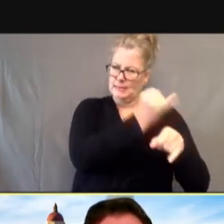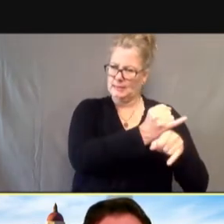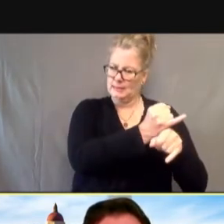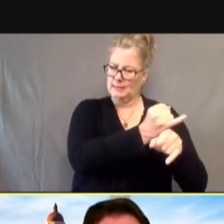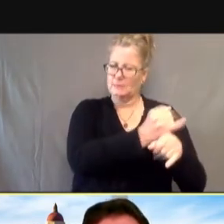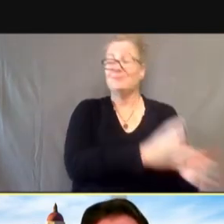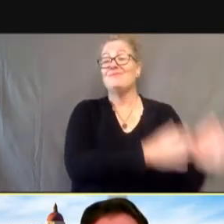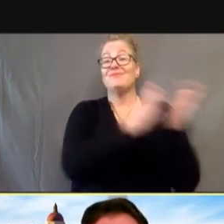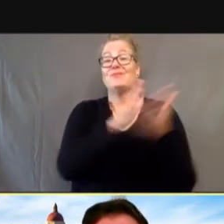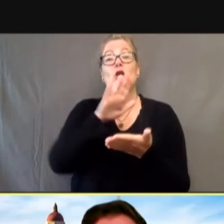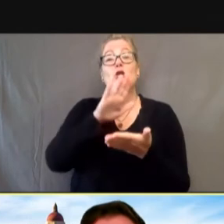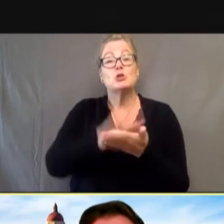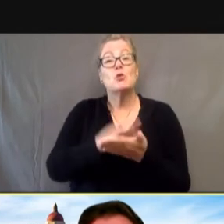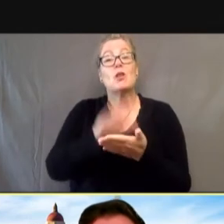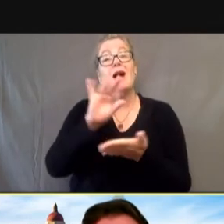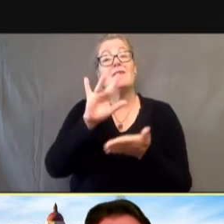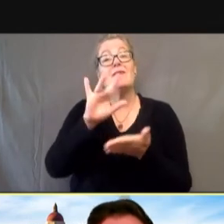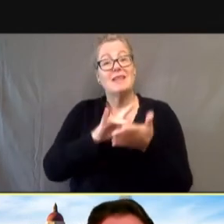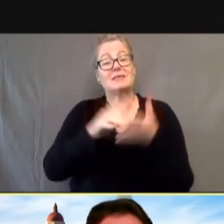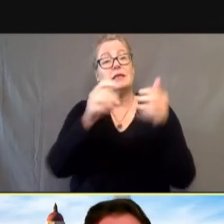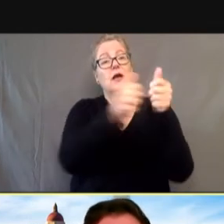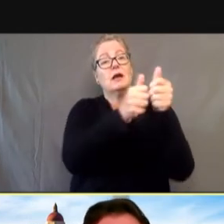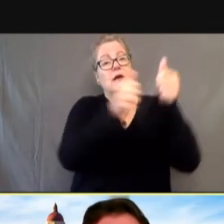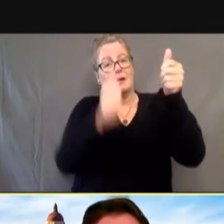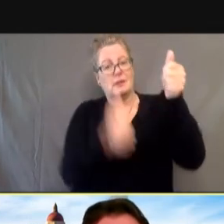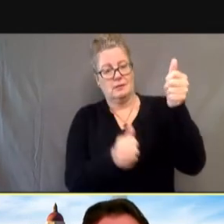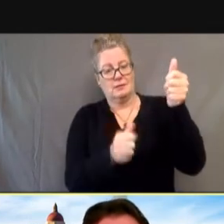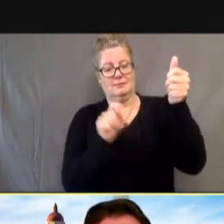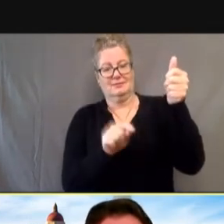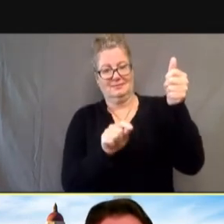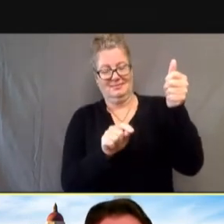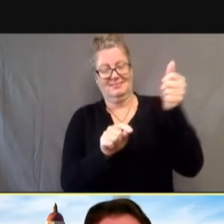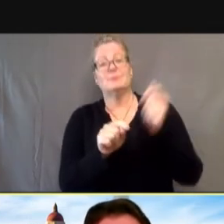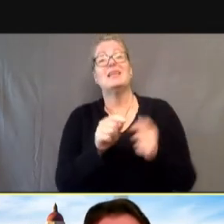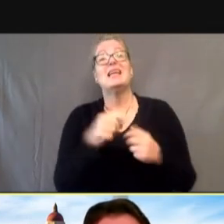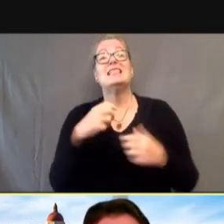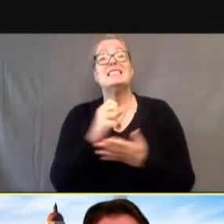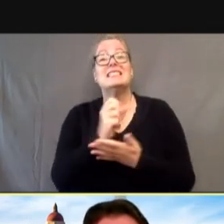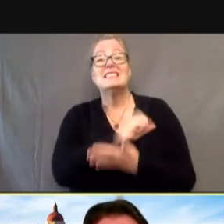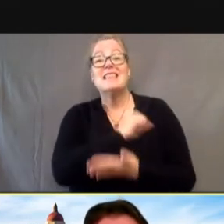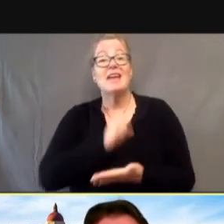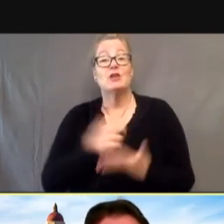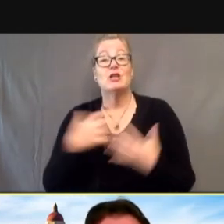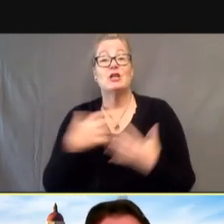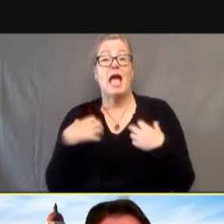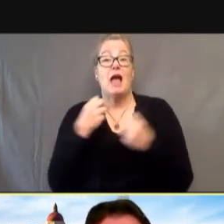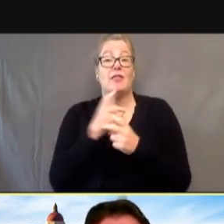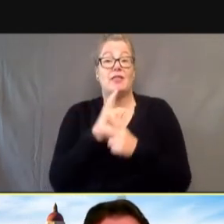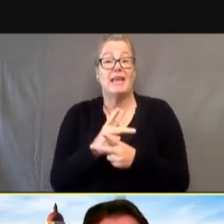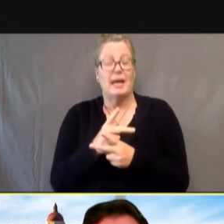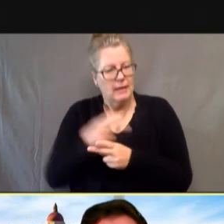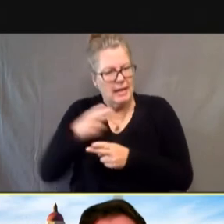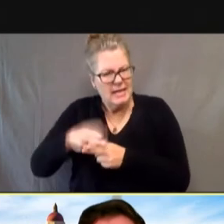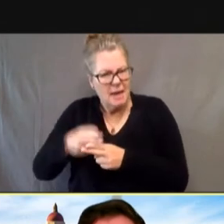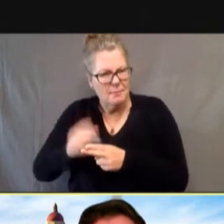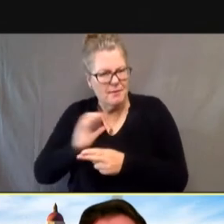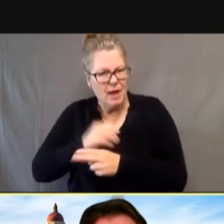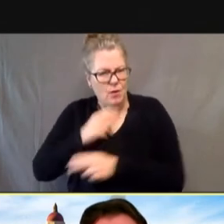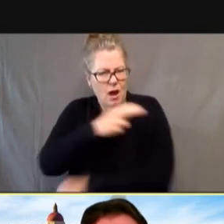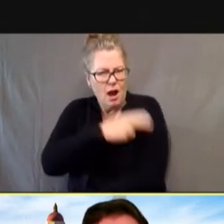of Medicine is part of Stanford University. Stanford Healthcare, which is the name of our hospital and